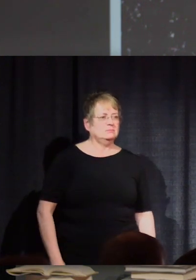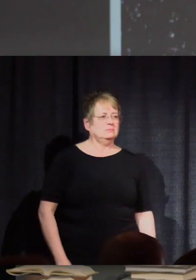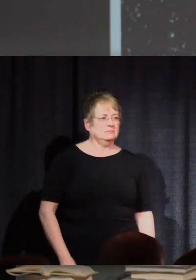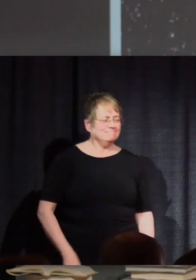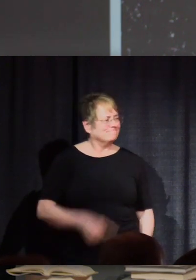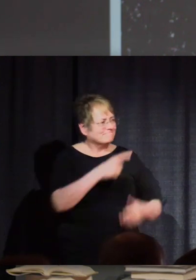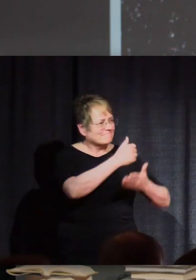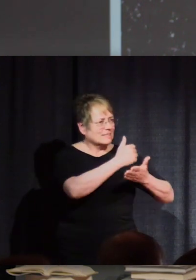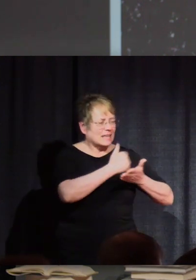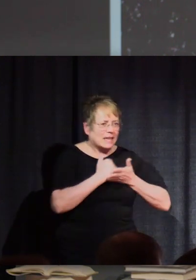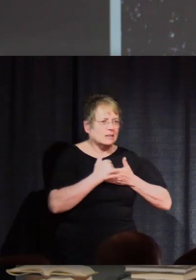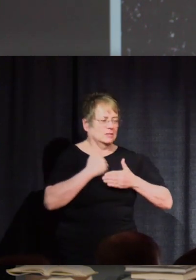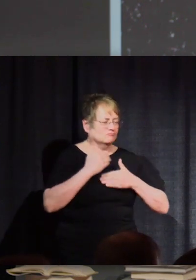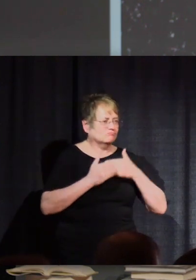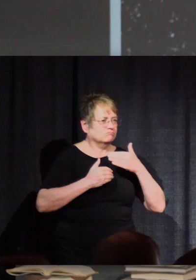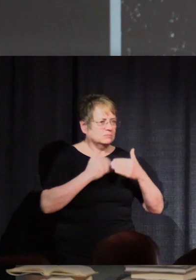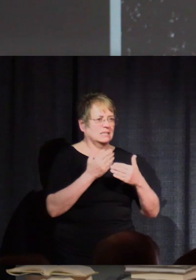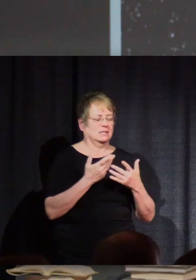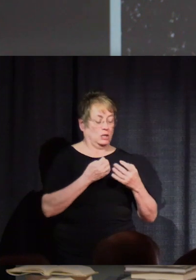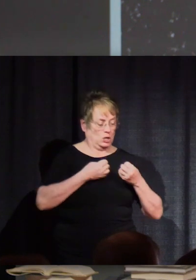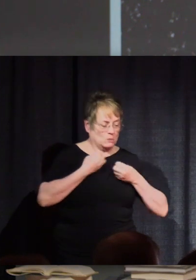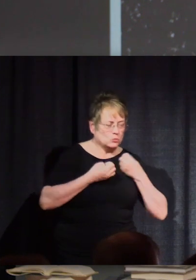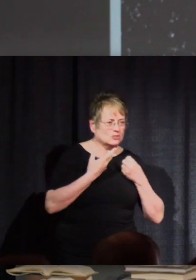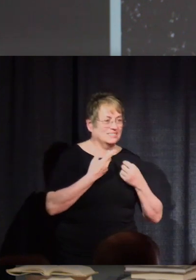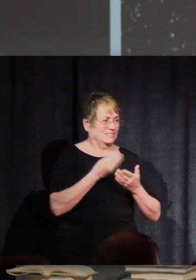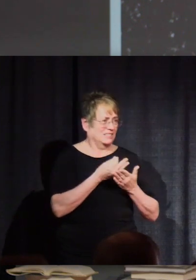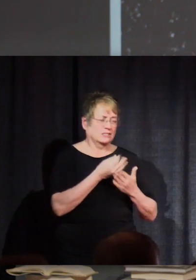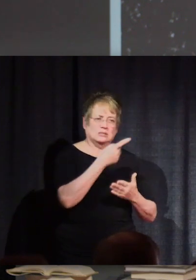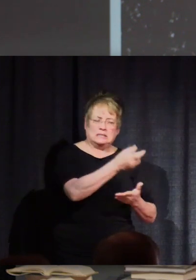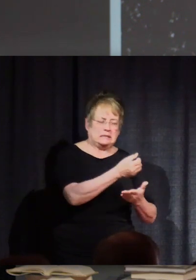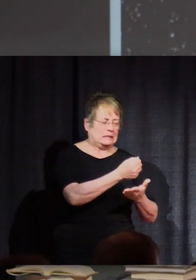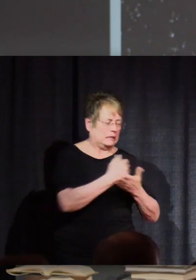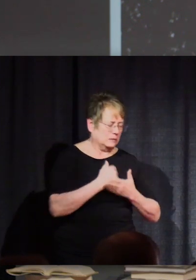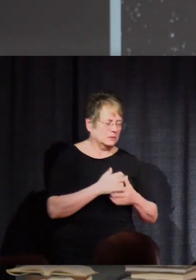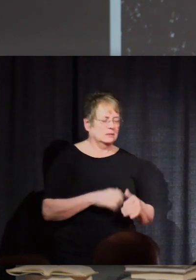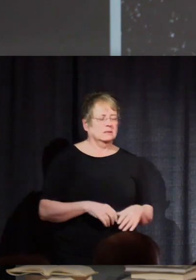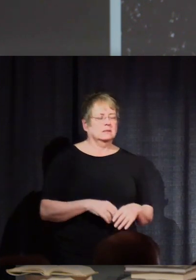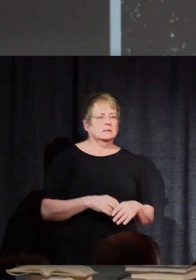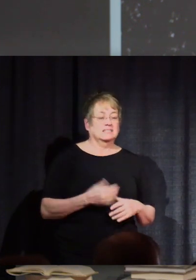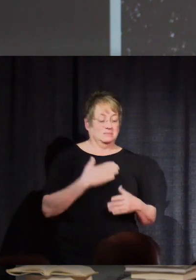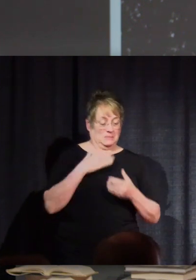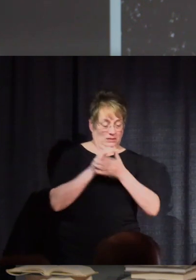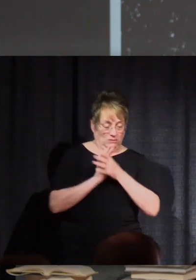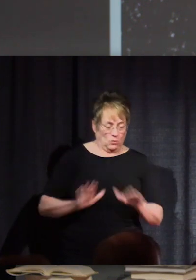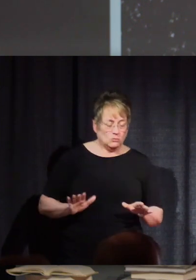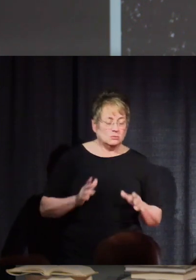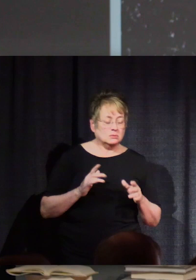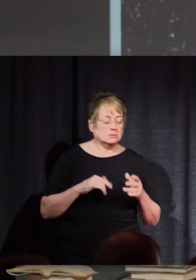He helped me through a lot, emotionally and financially. Between my